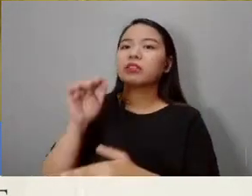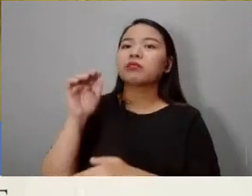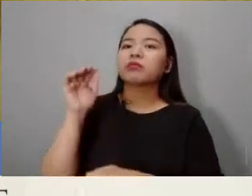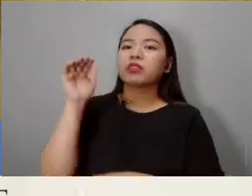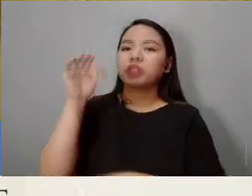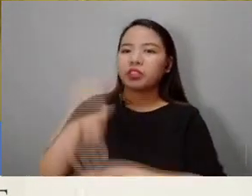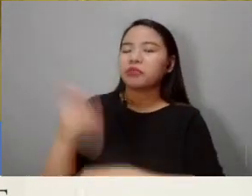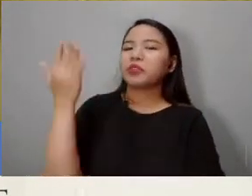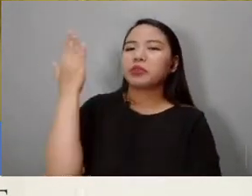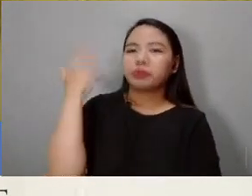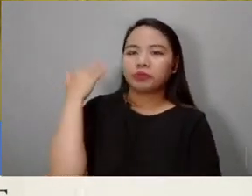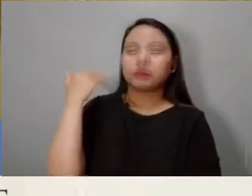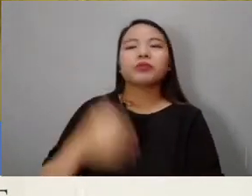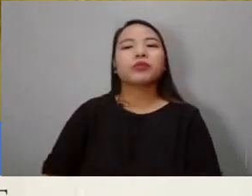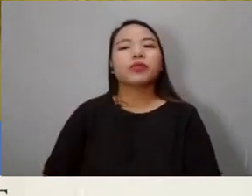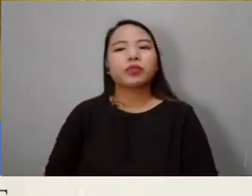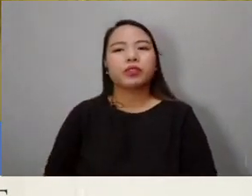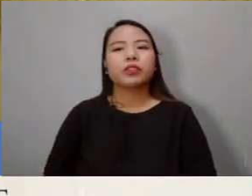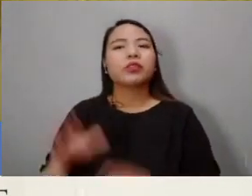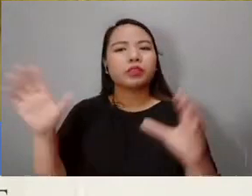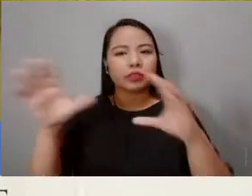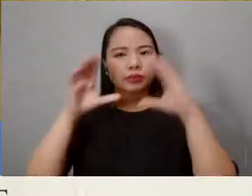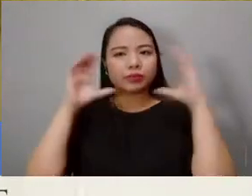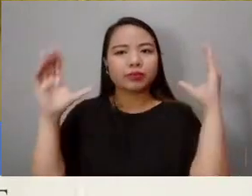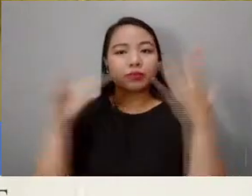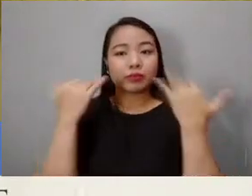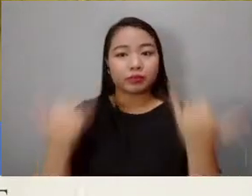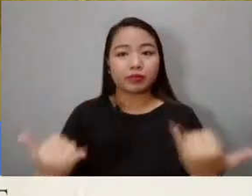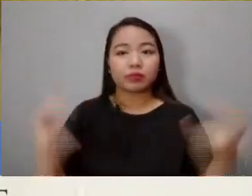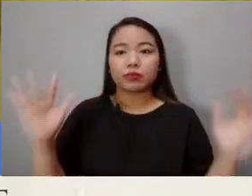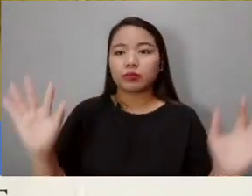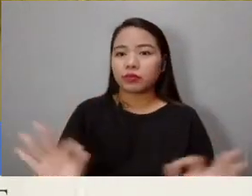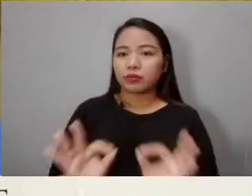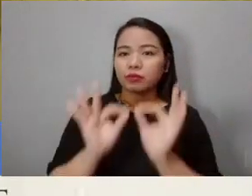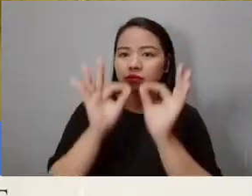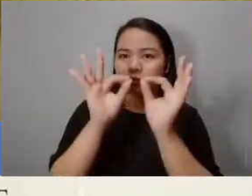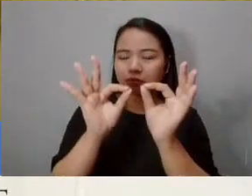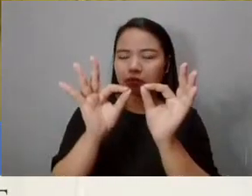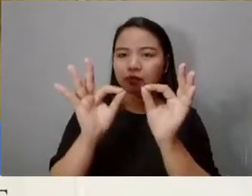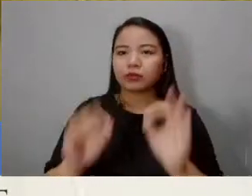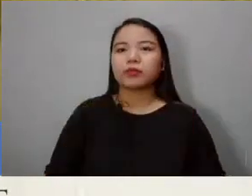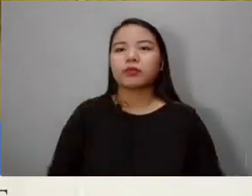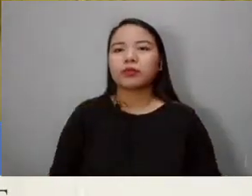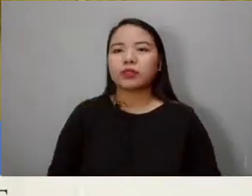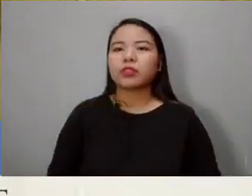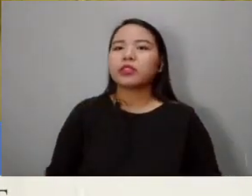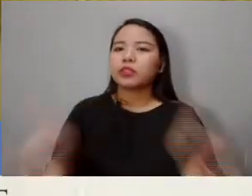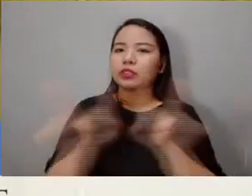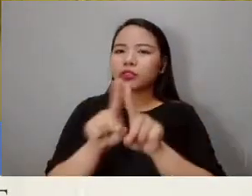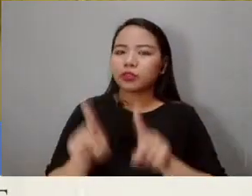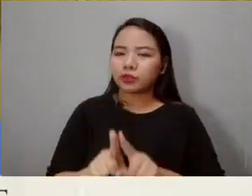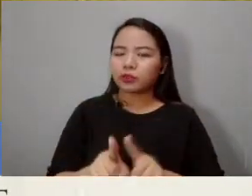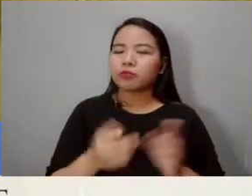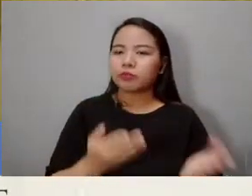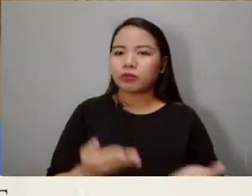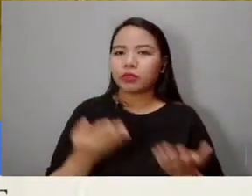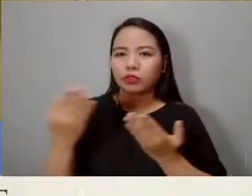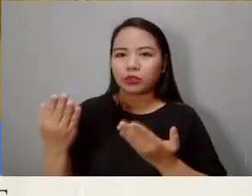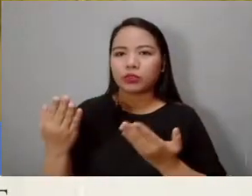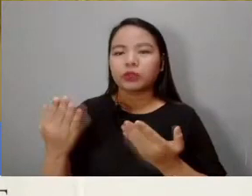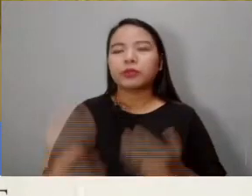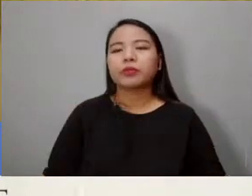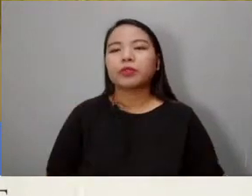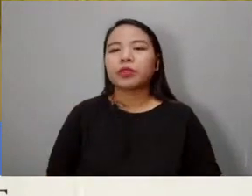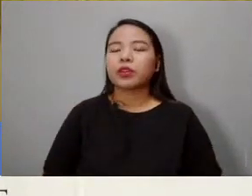With the celebration of this Mass, we also bring to a close the year-long